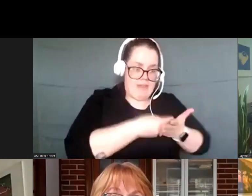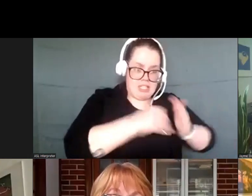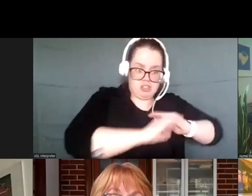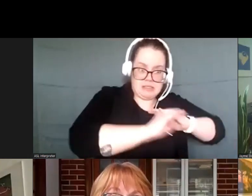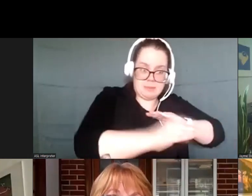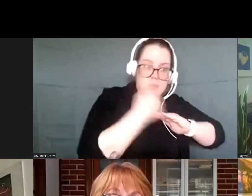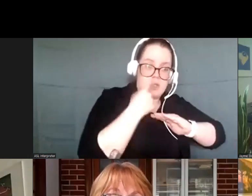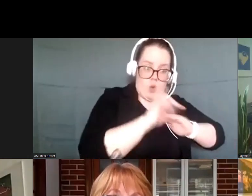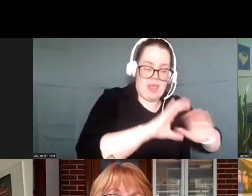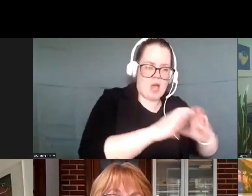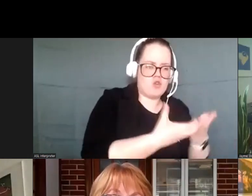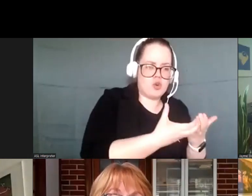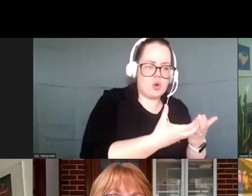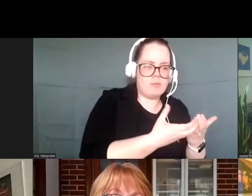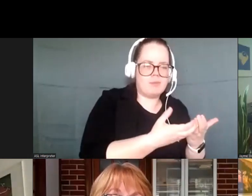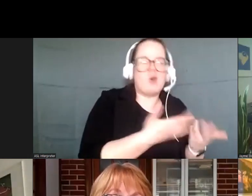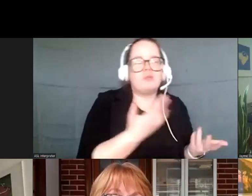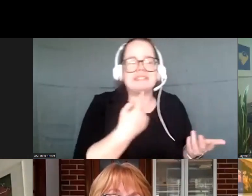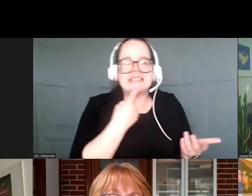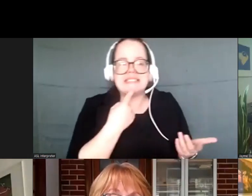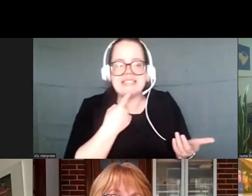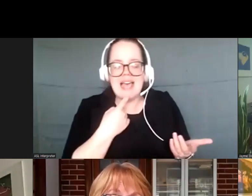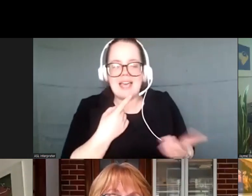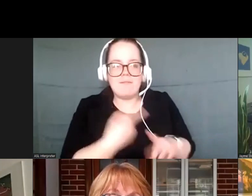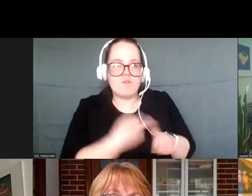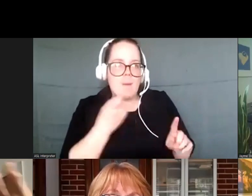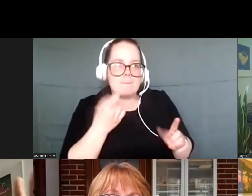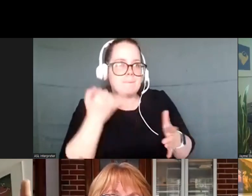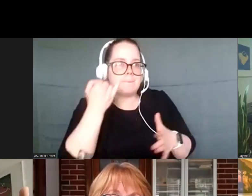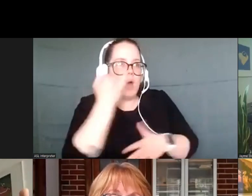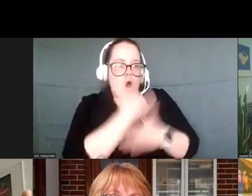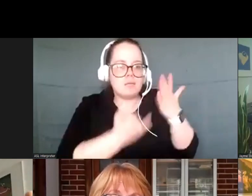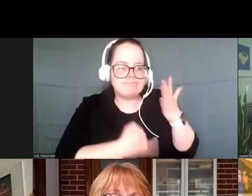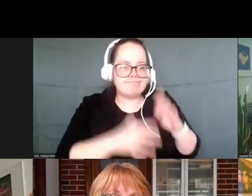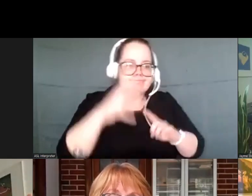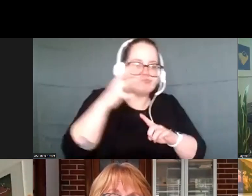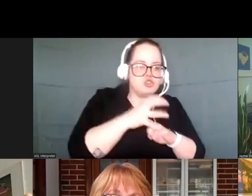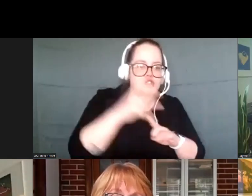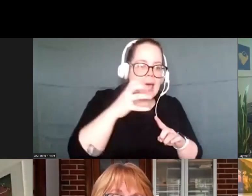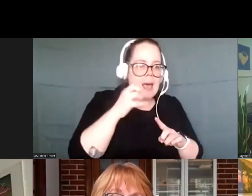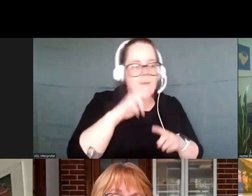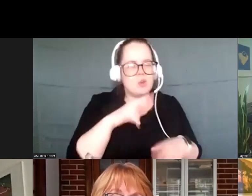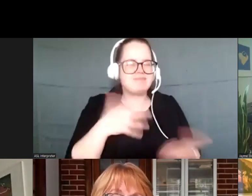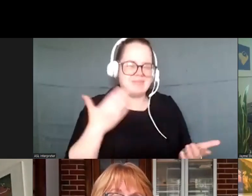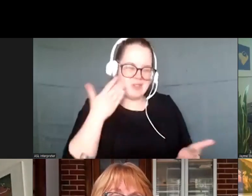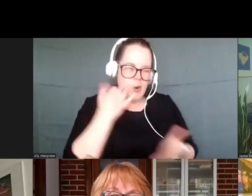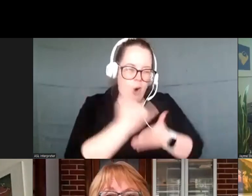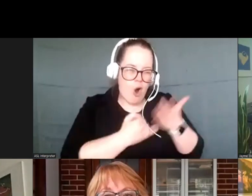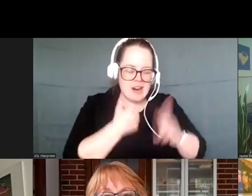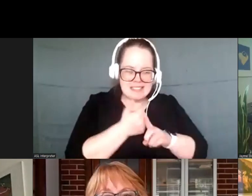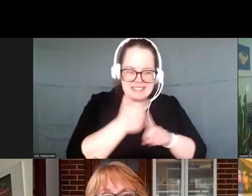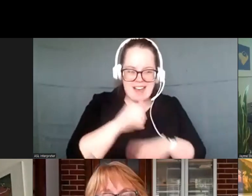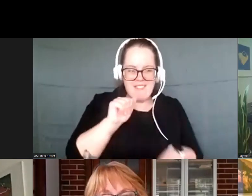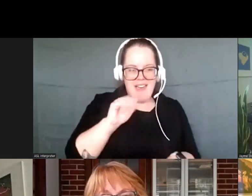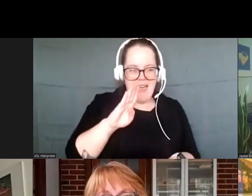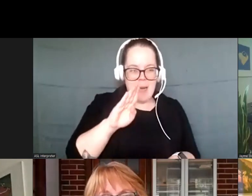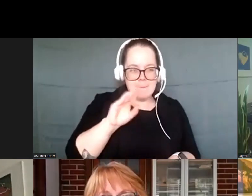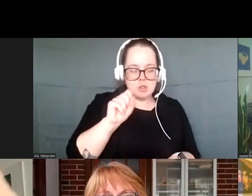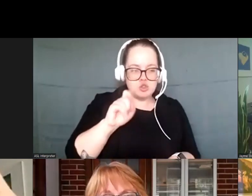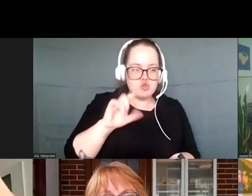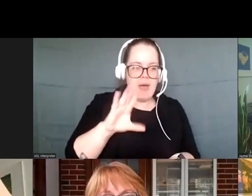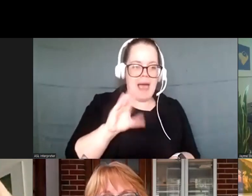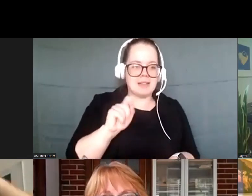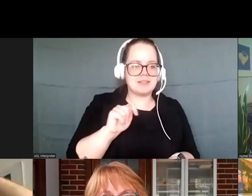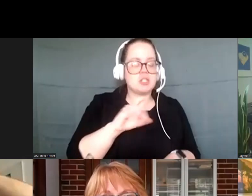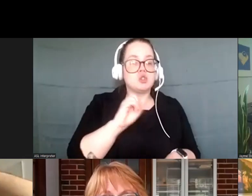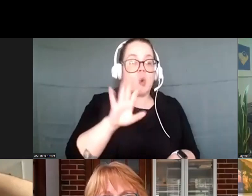from let's say from artistic excellence, and art it's abstract, right? So your belief in the art to it